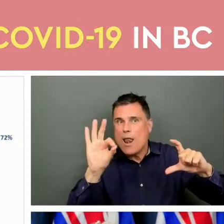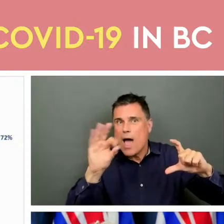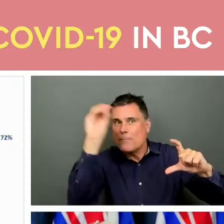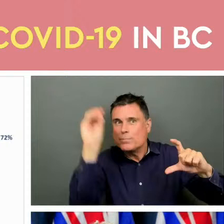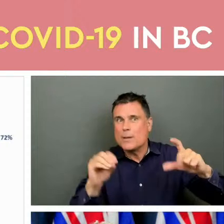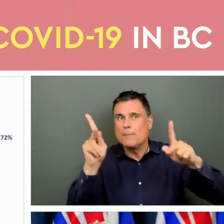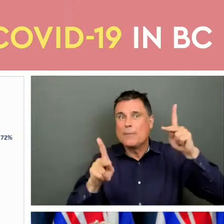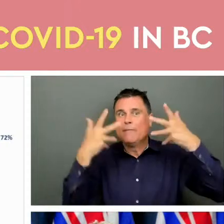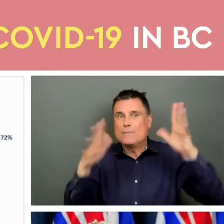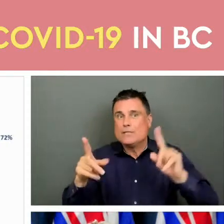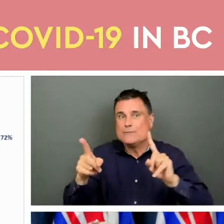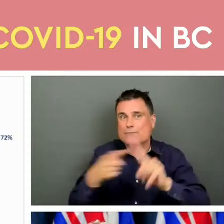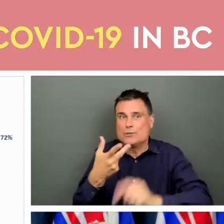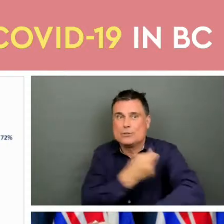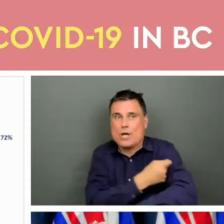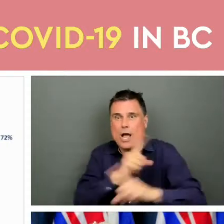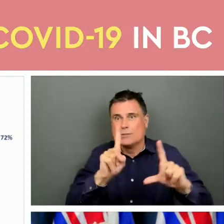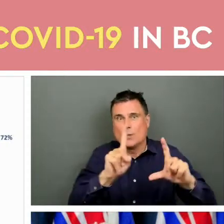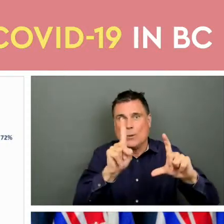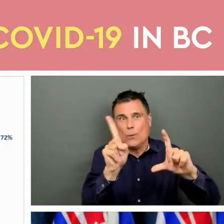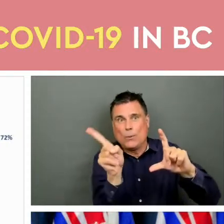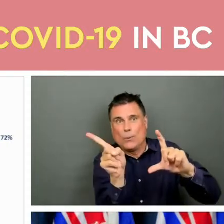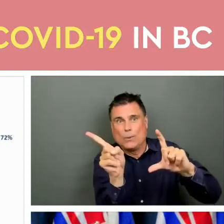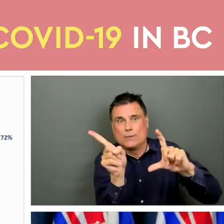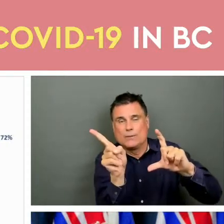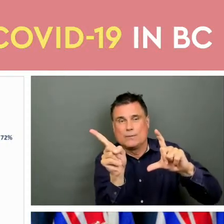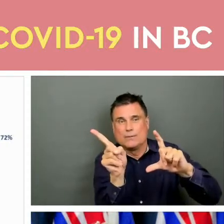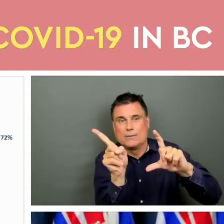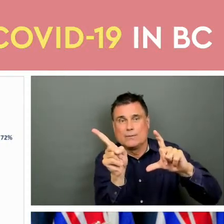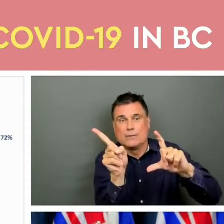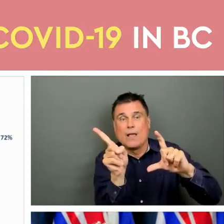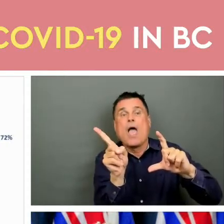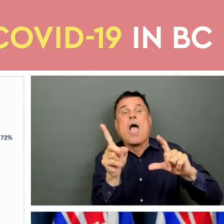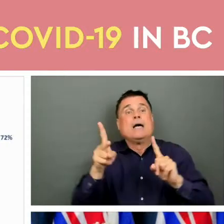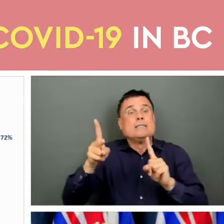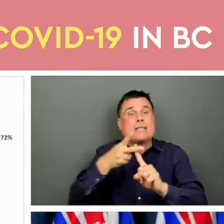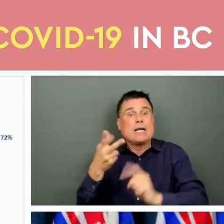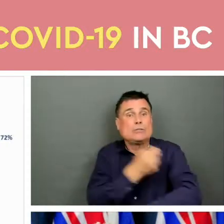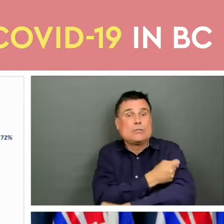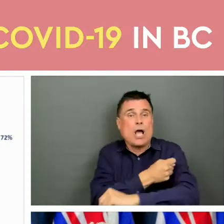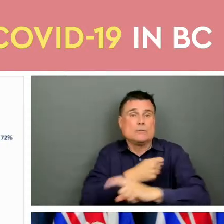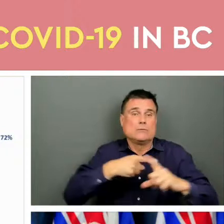doses is up a little bit above 8% now.